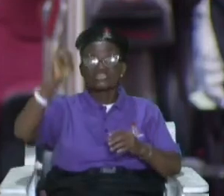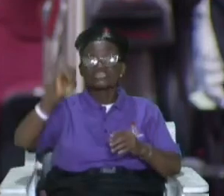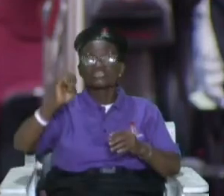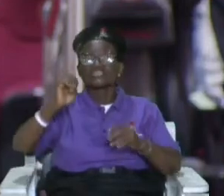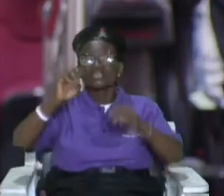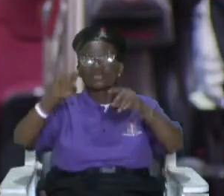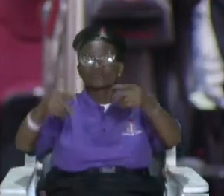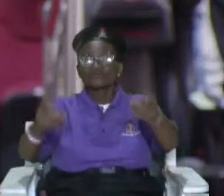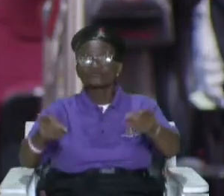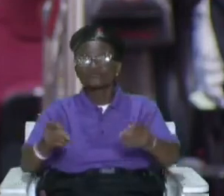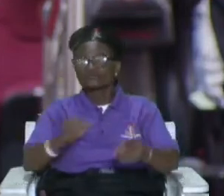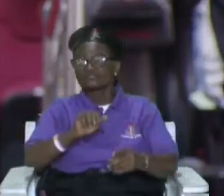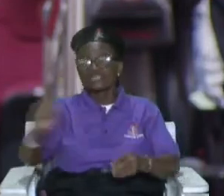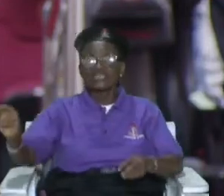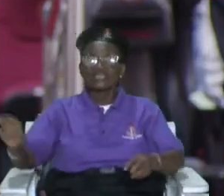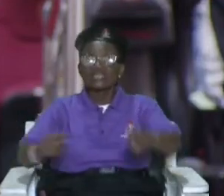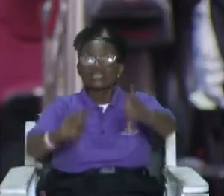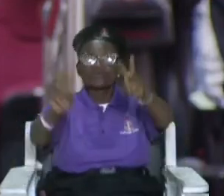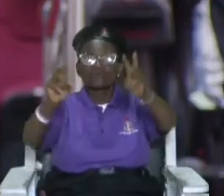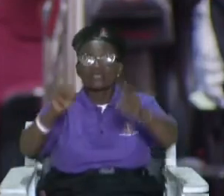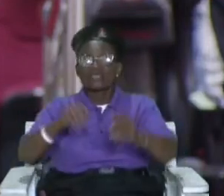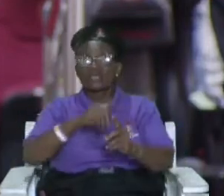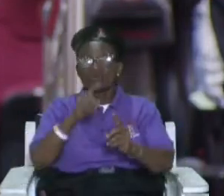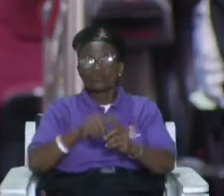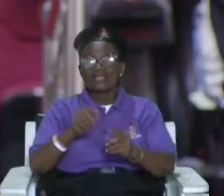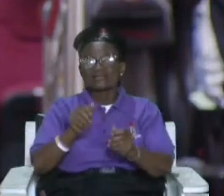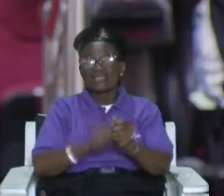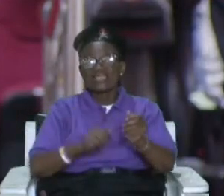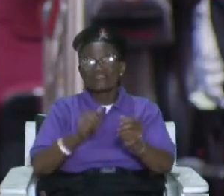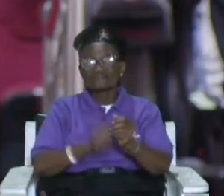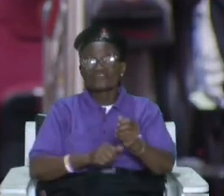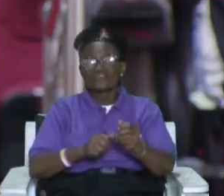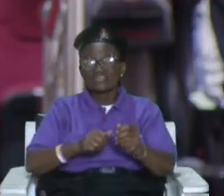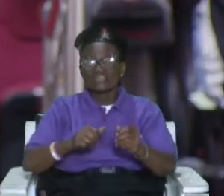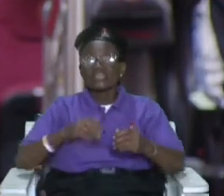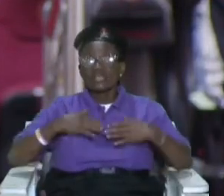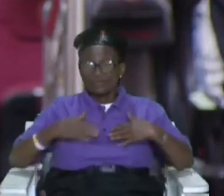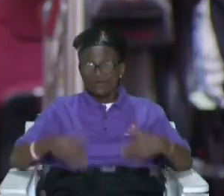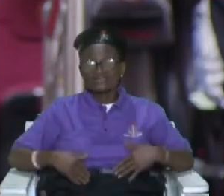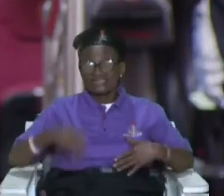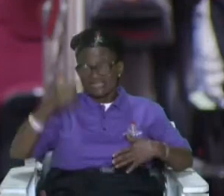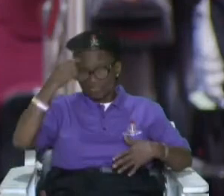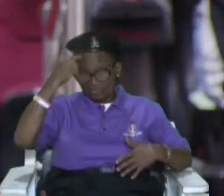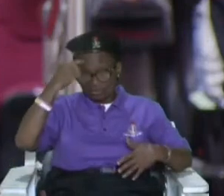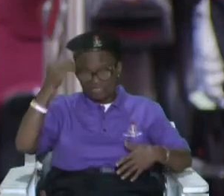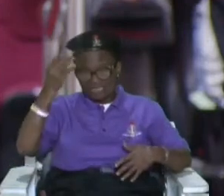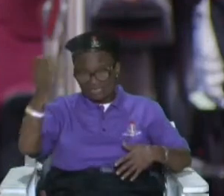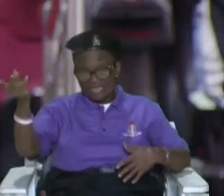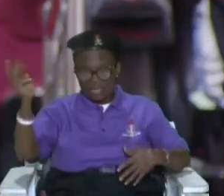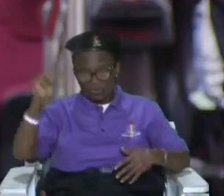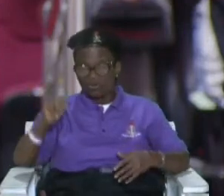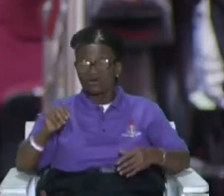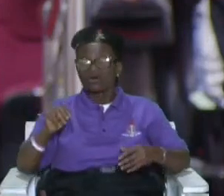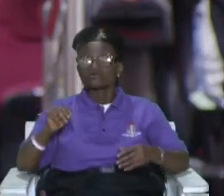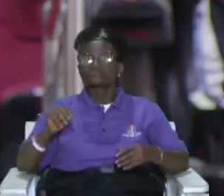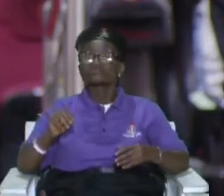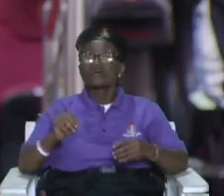way when everybody thought there was absolutely no way.